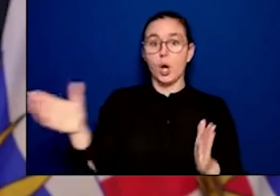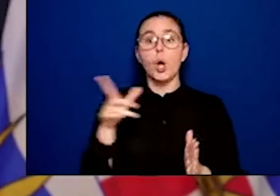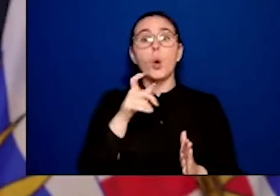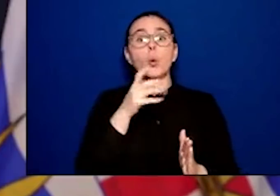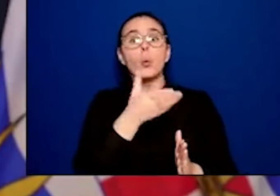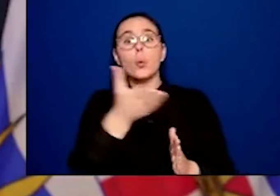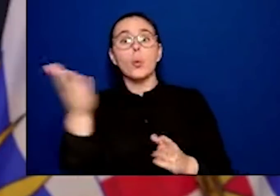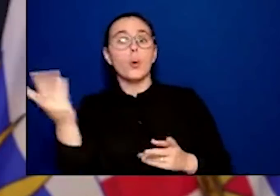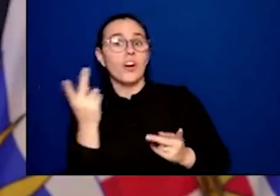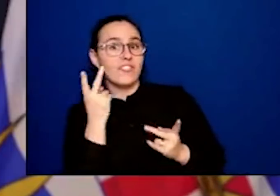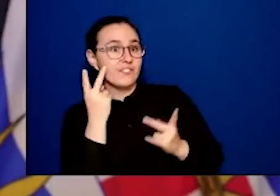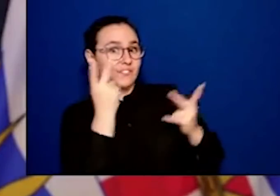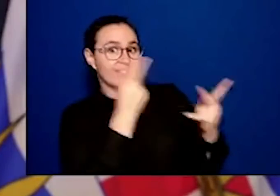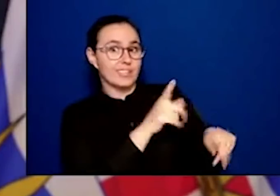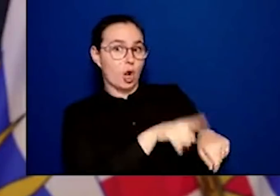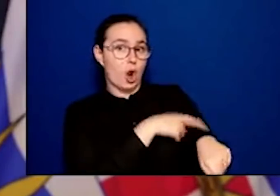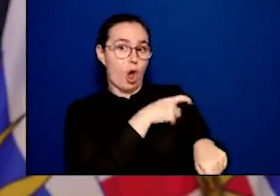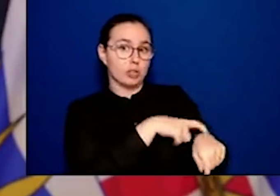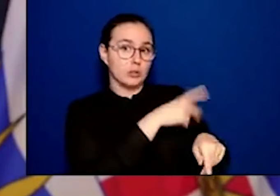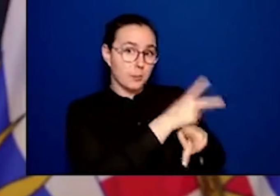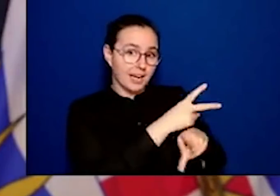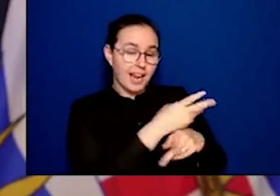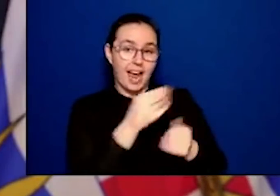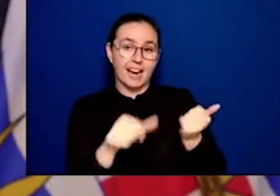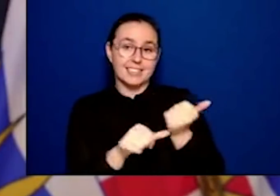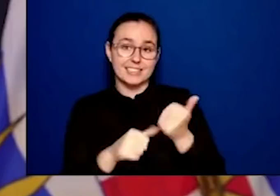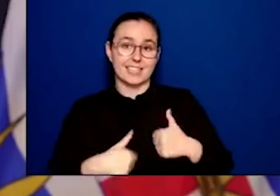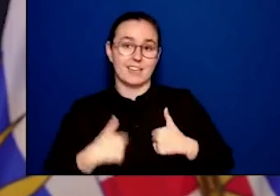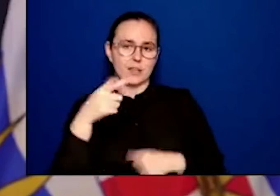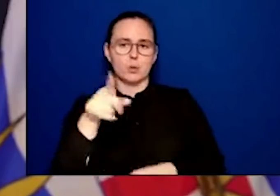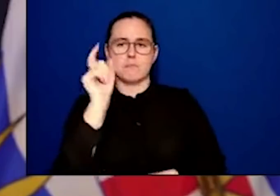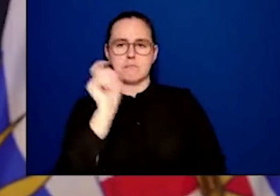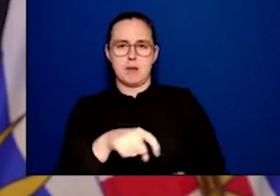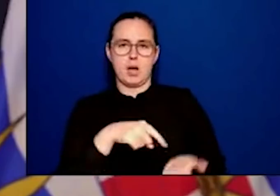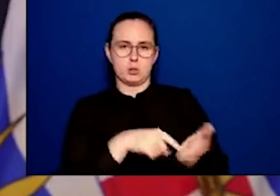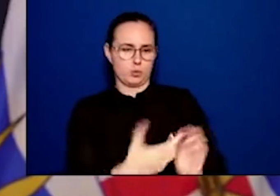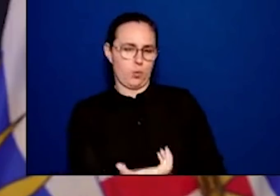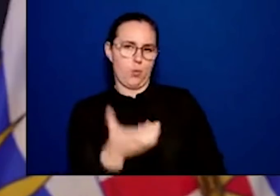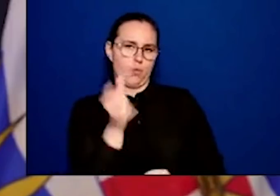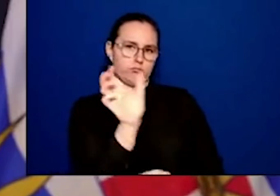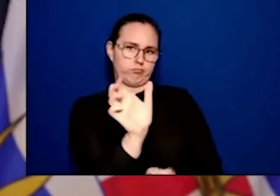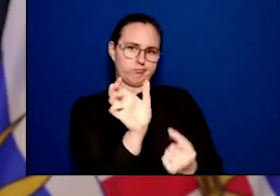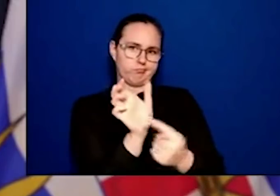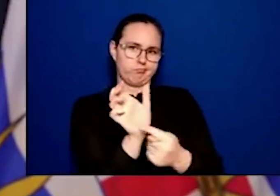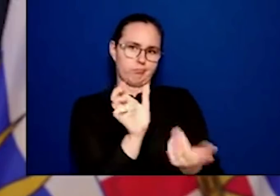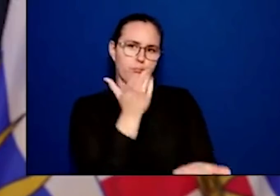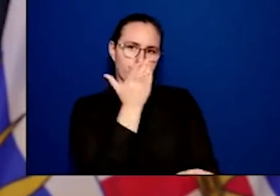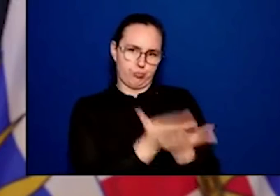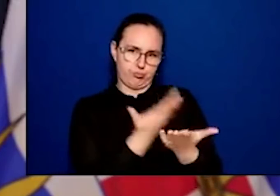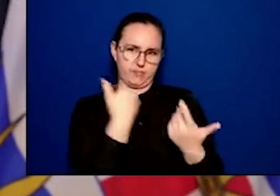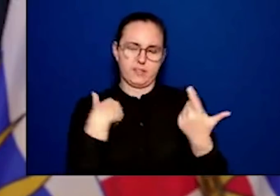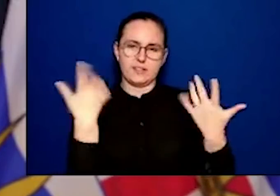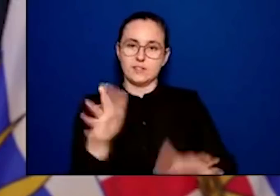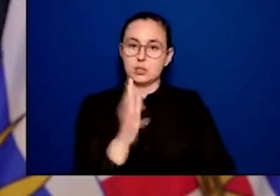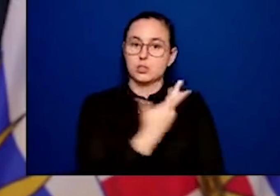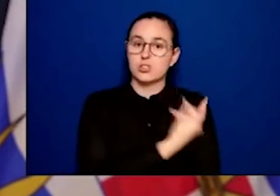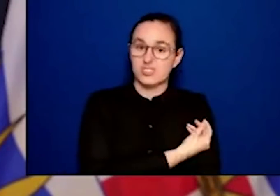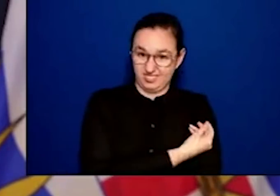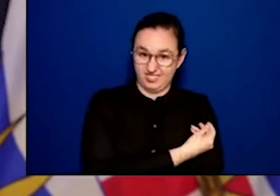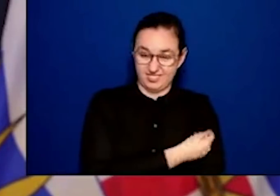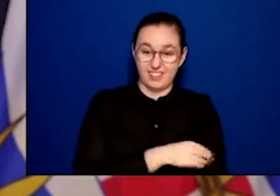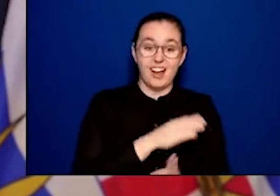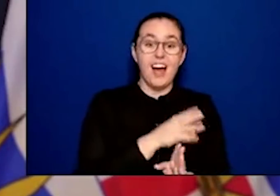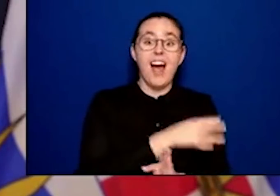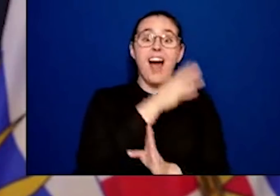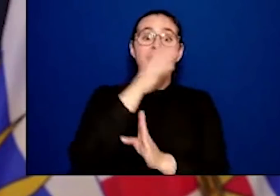full immunization. And starting October 26th, in line with the orders around healthcare workers in